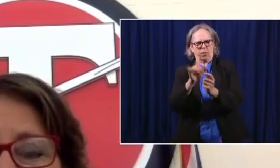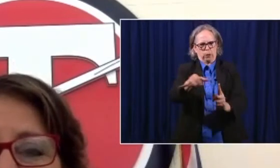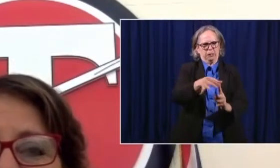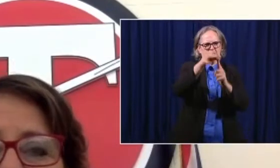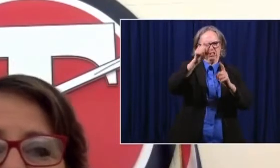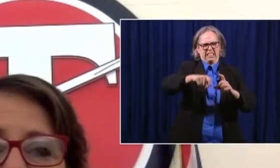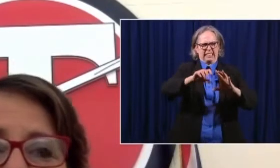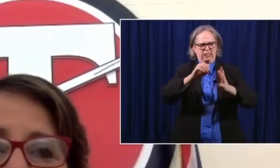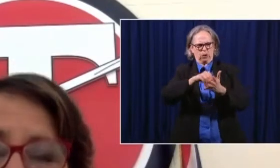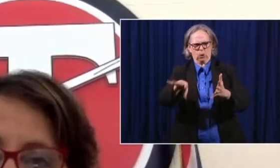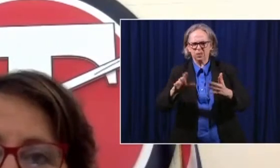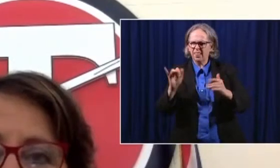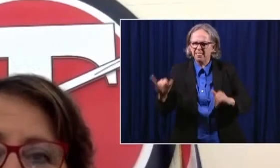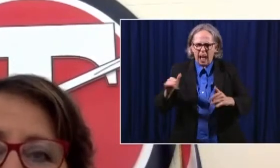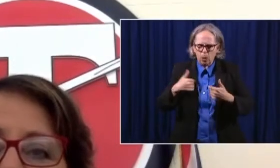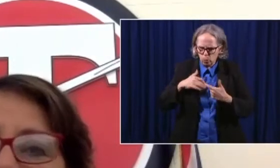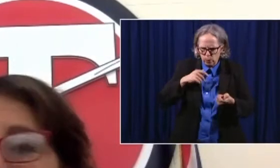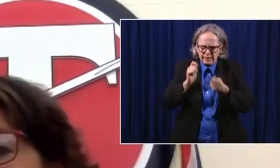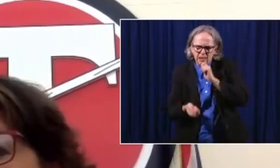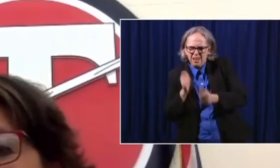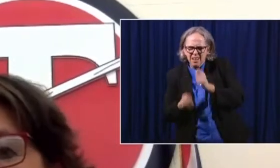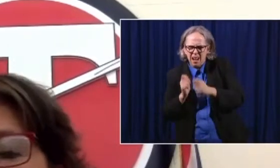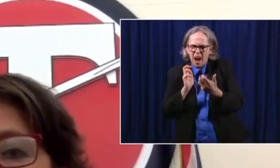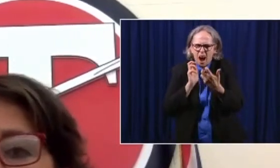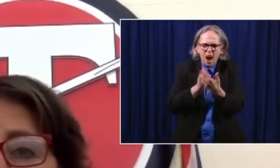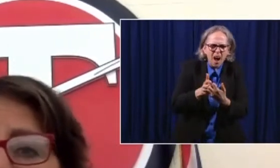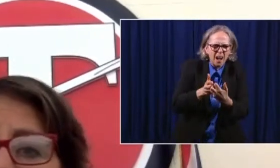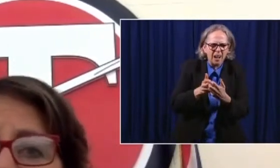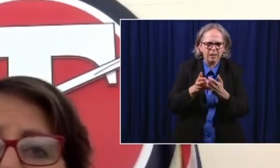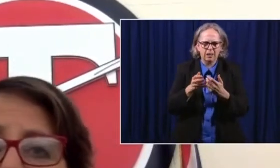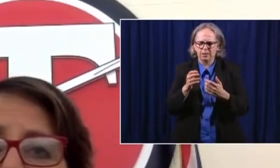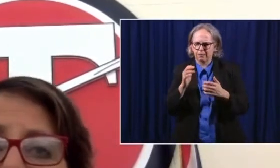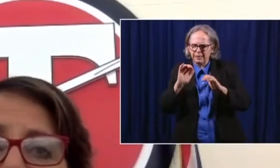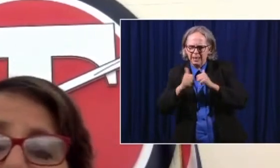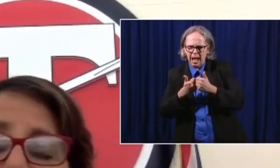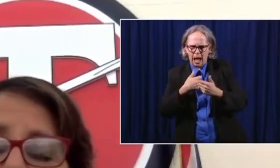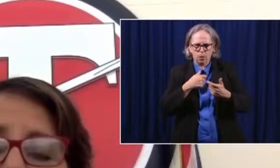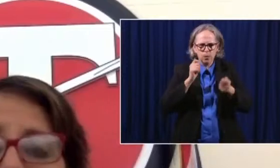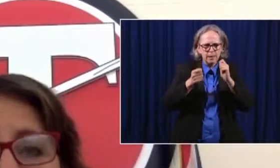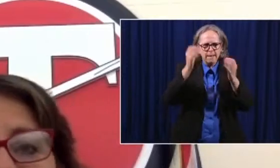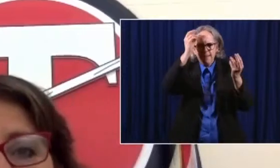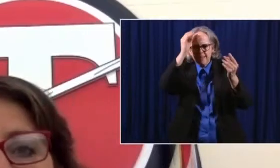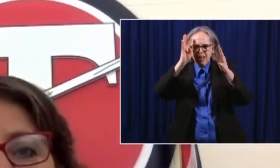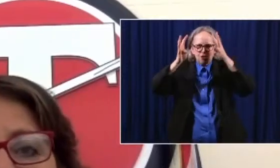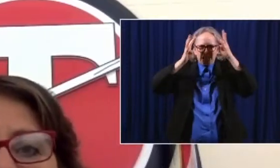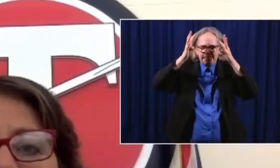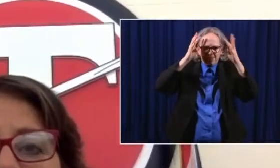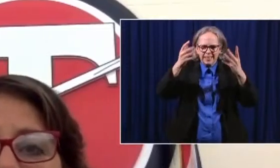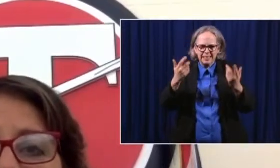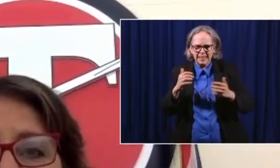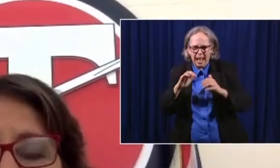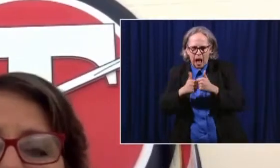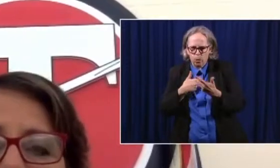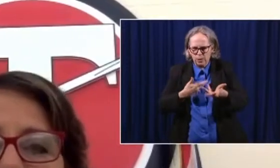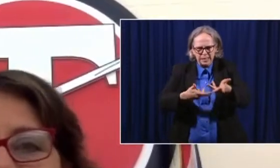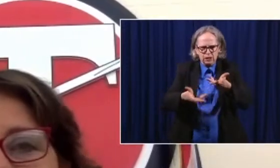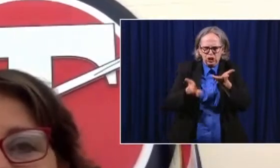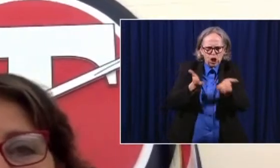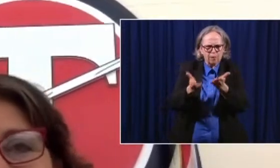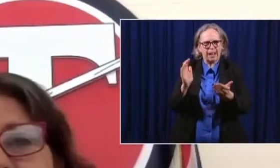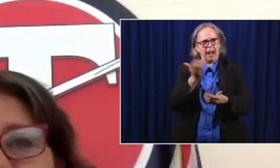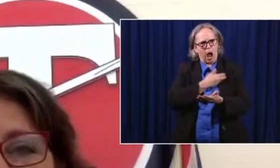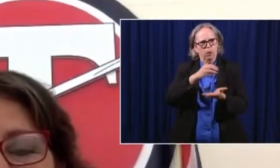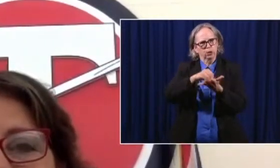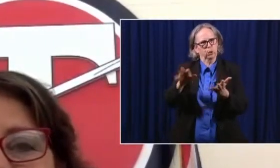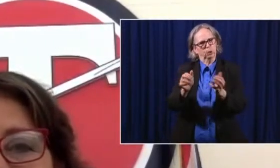we're making to, again, adapt and adjust, think outside the box to serve our students with special needs. Well,